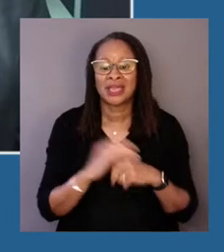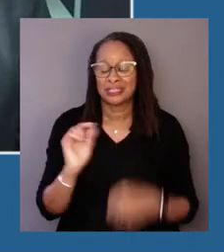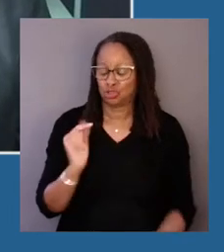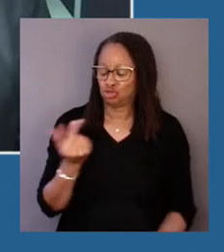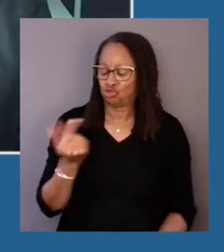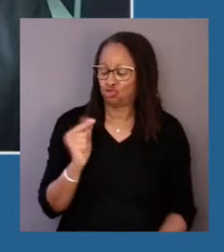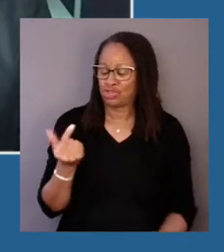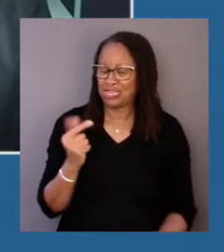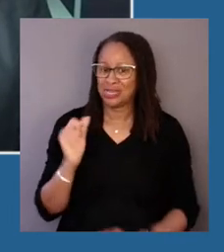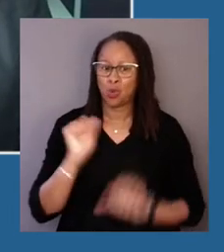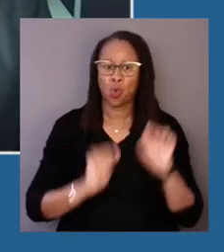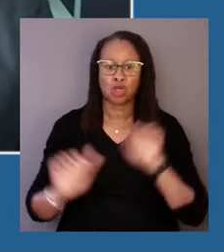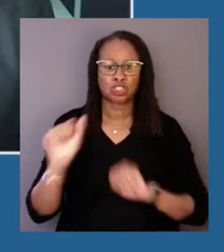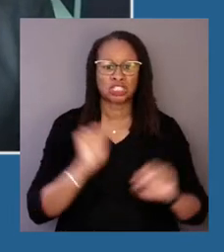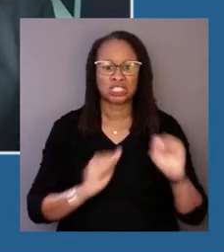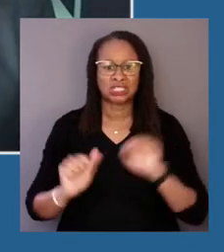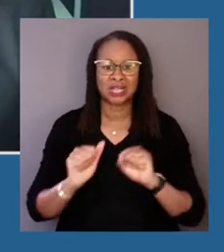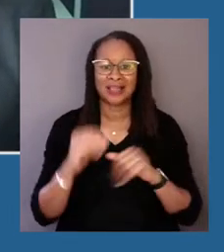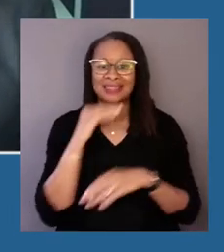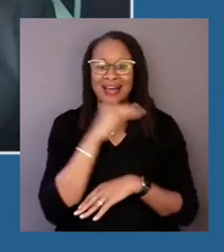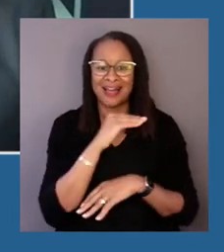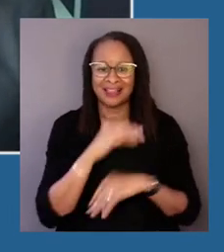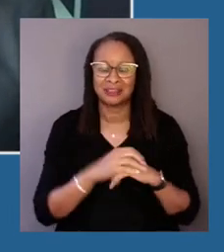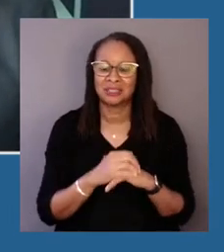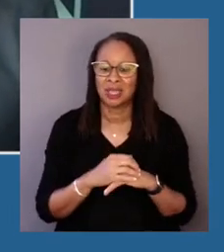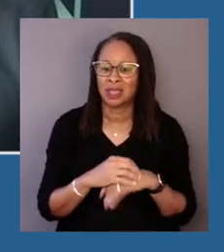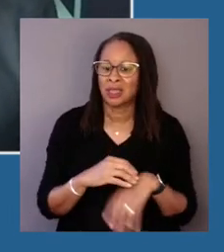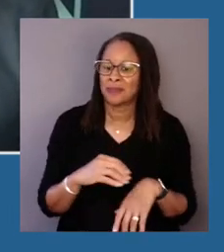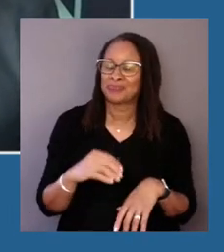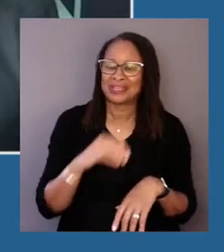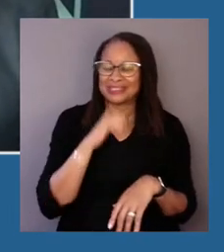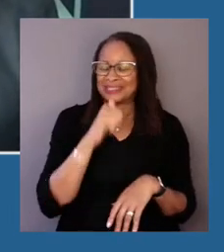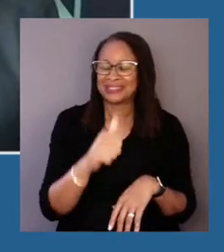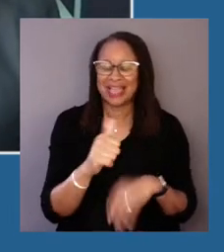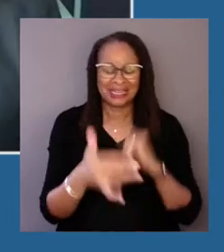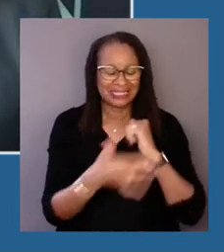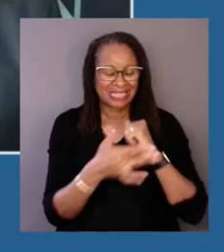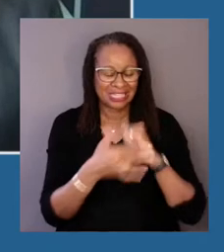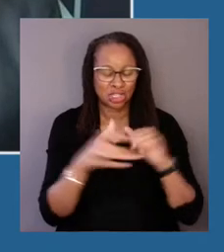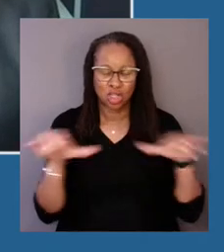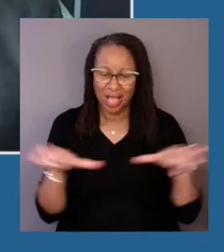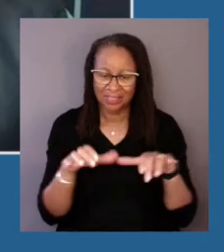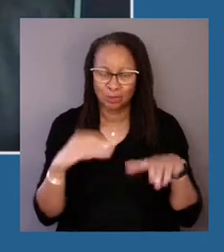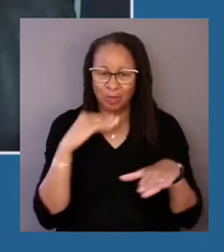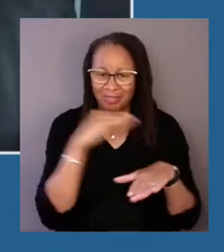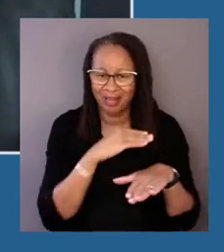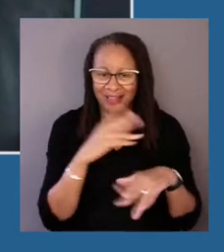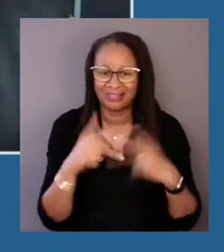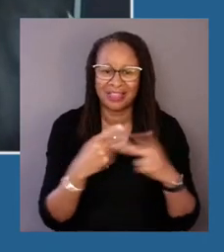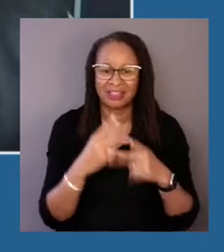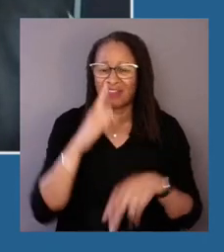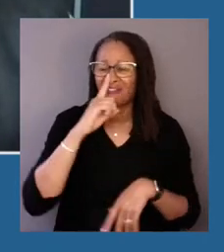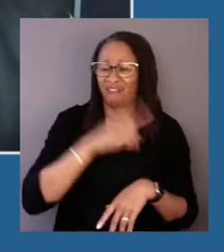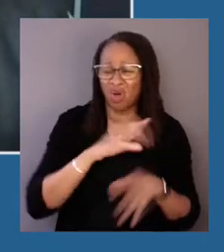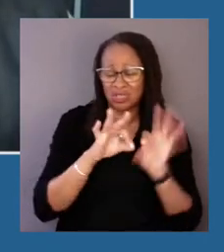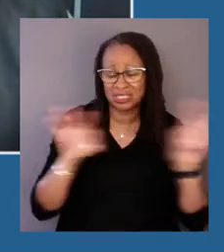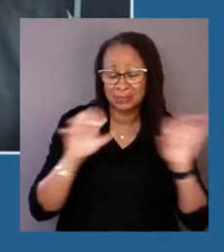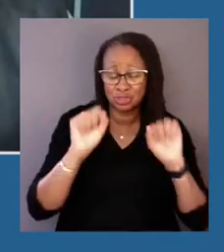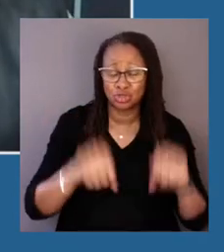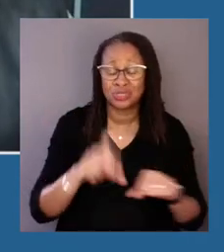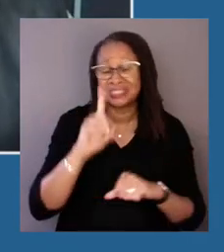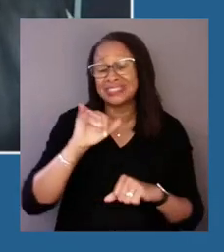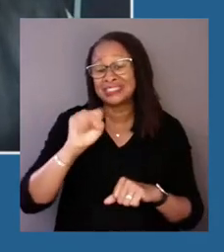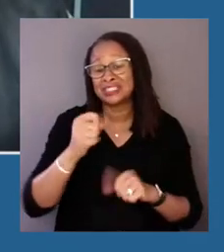lie. And these are not lies in the technical, actionable sense of false statements that you can disprove.